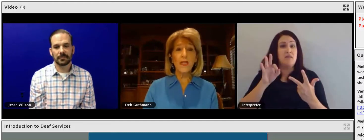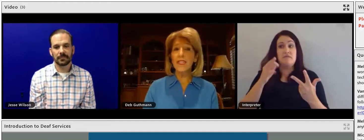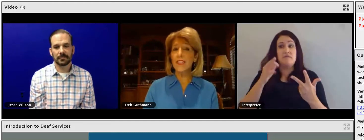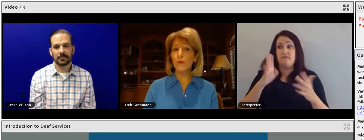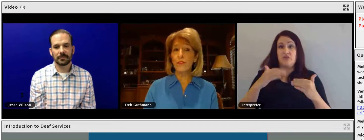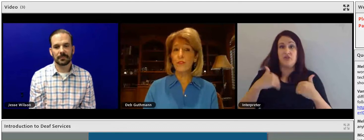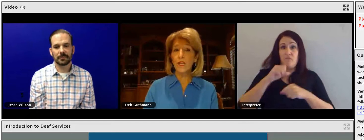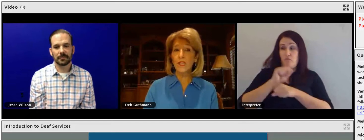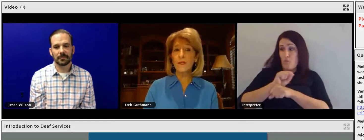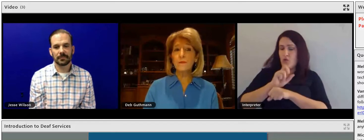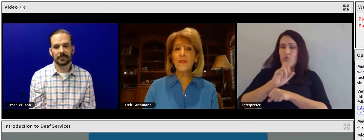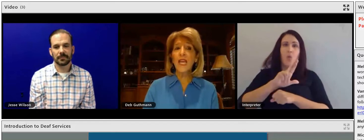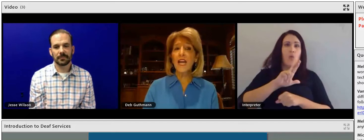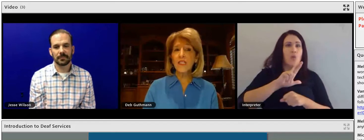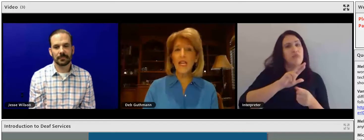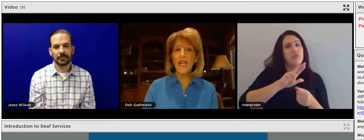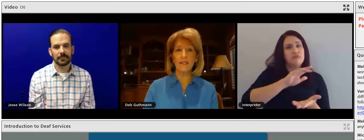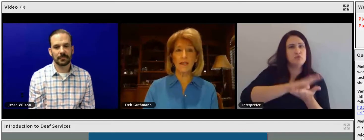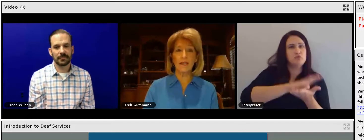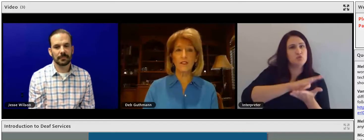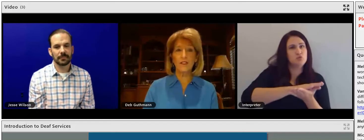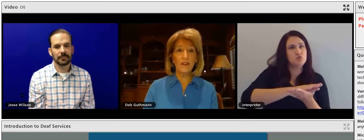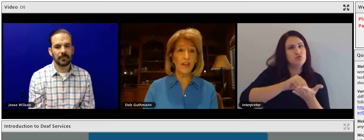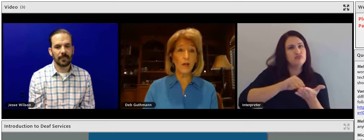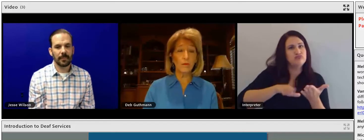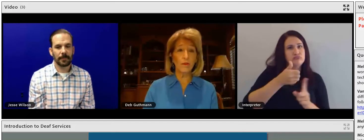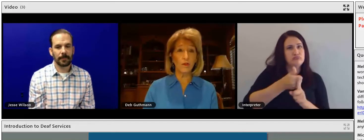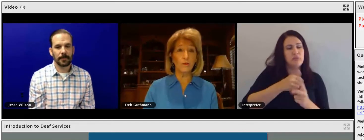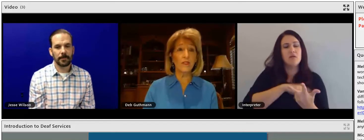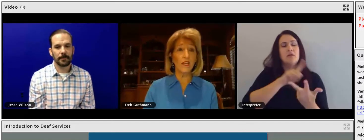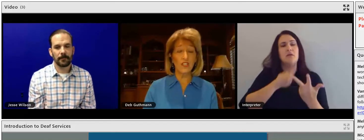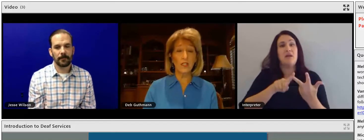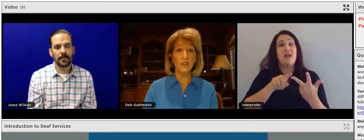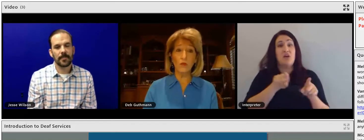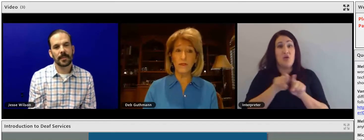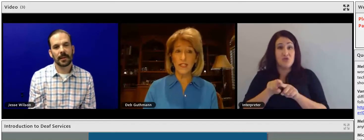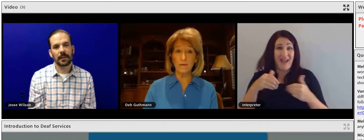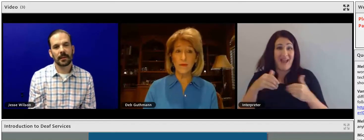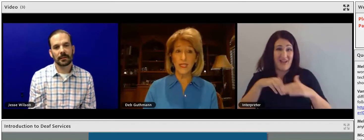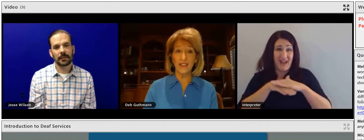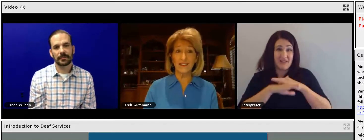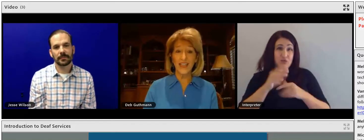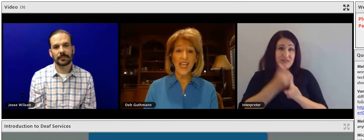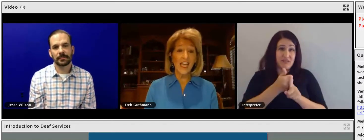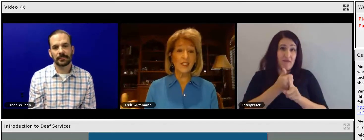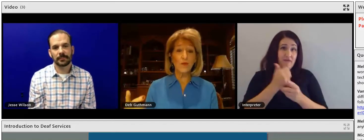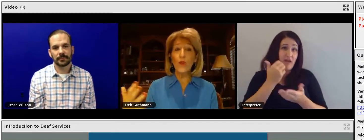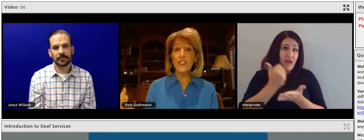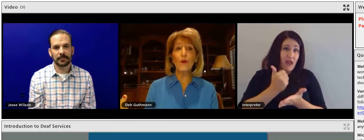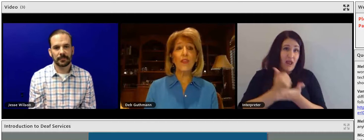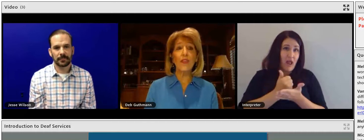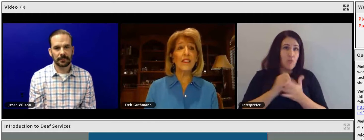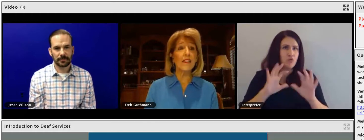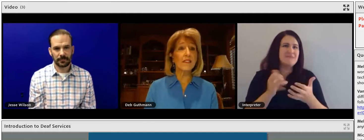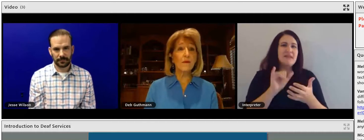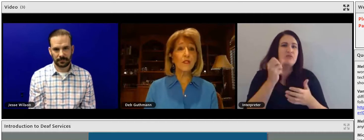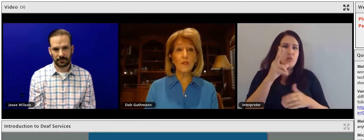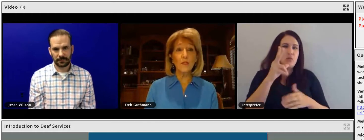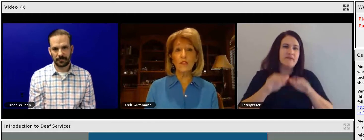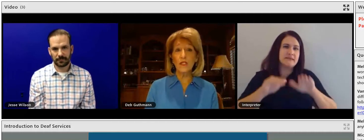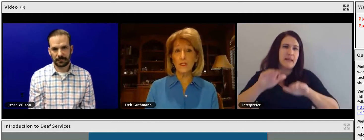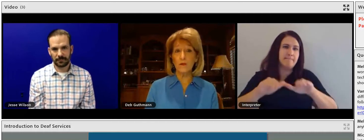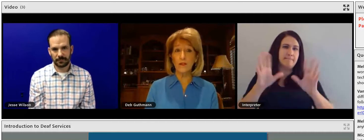or in school. And number 3, having access to self-help groups such as 12-step meetings. And we